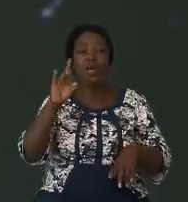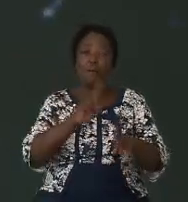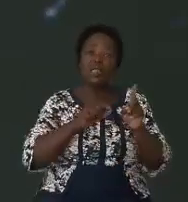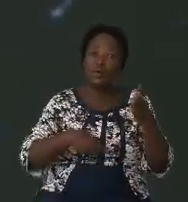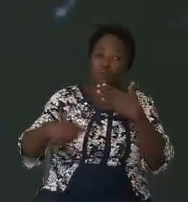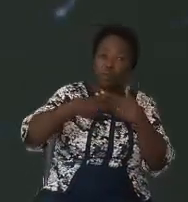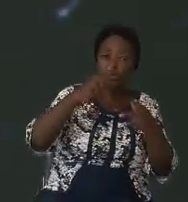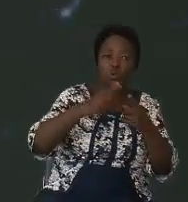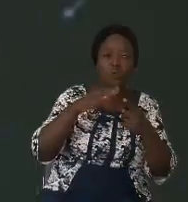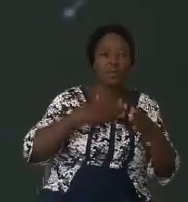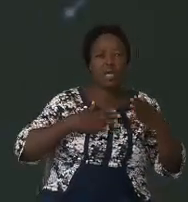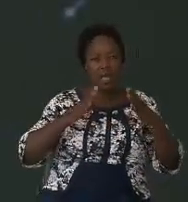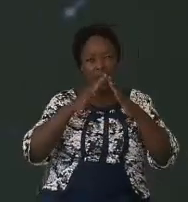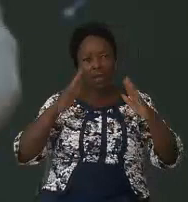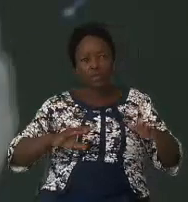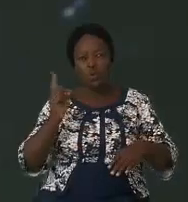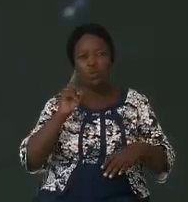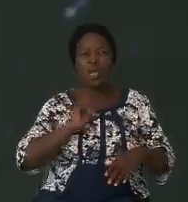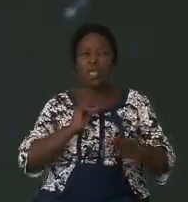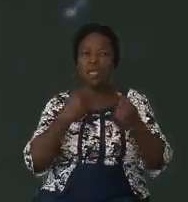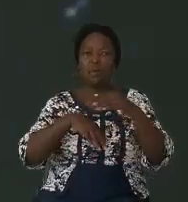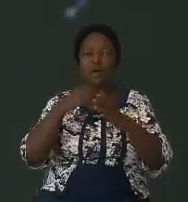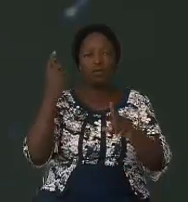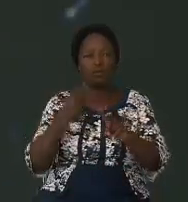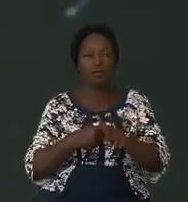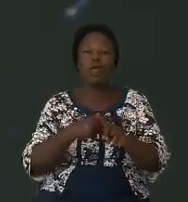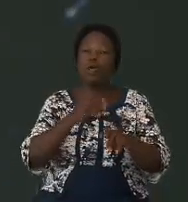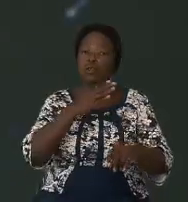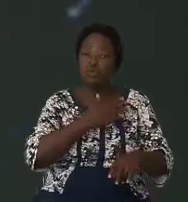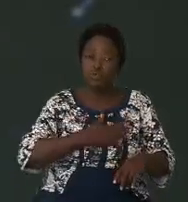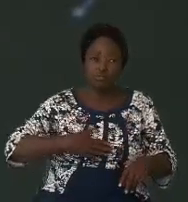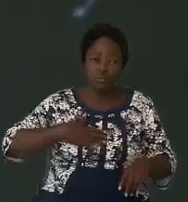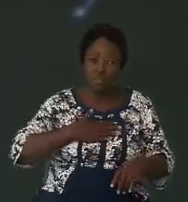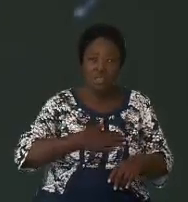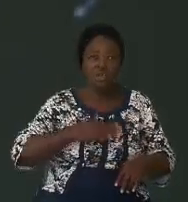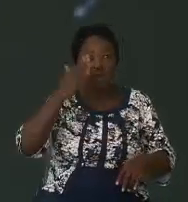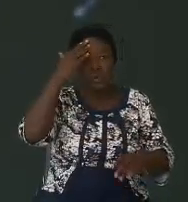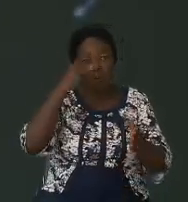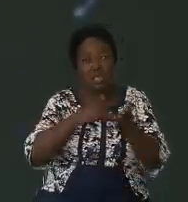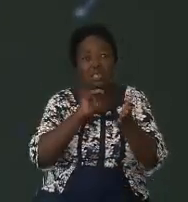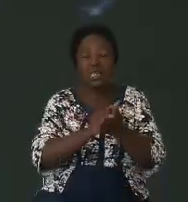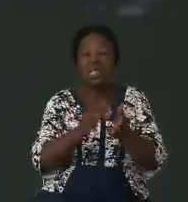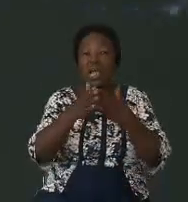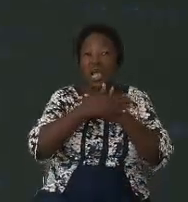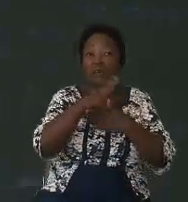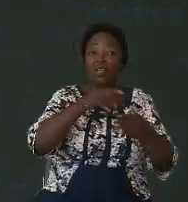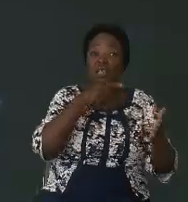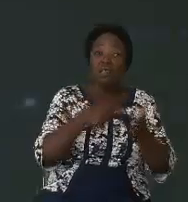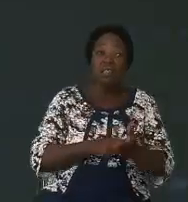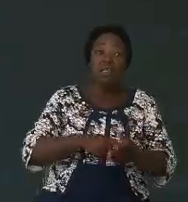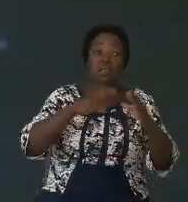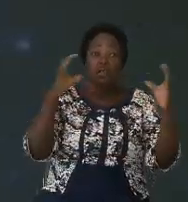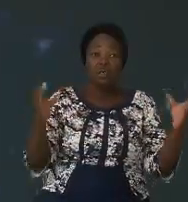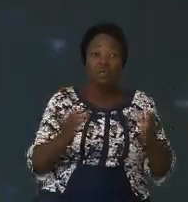unto my house whence I came out. After this crusade, evil